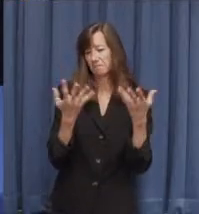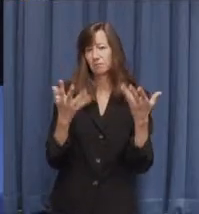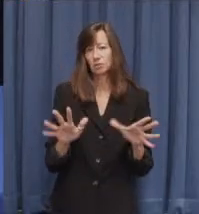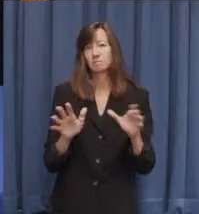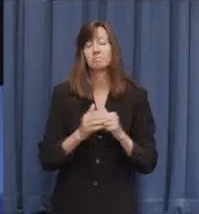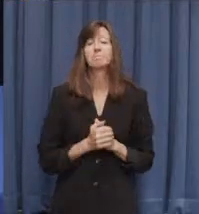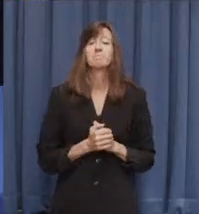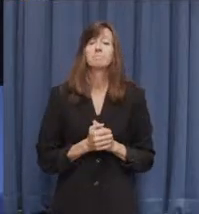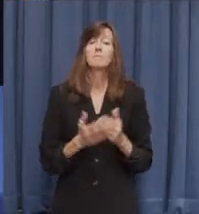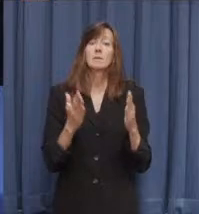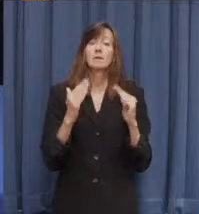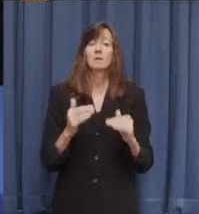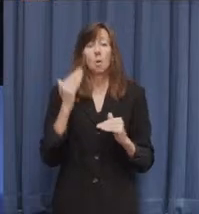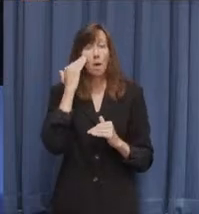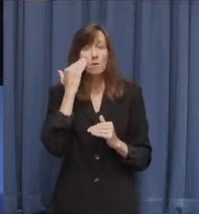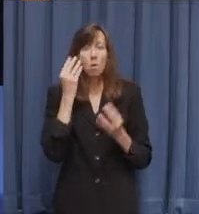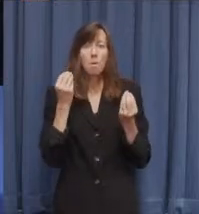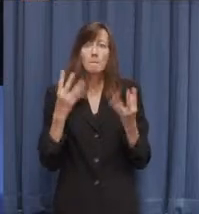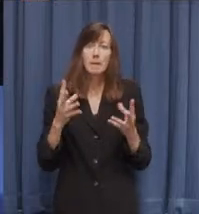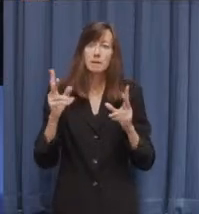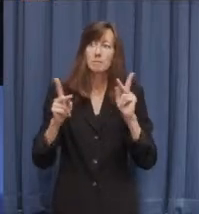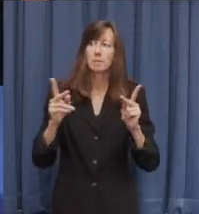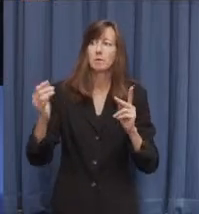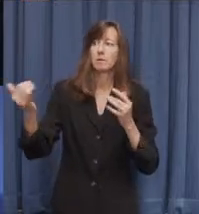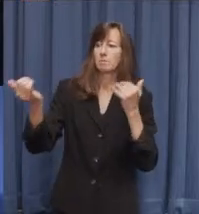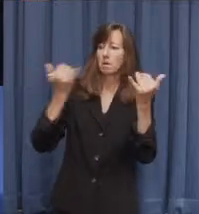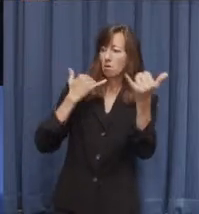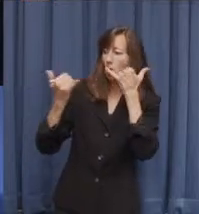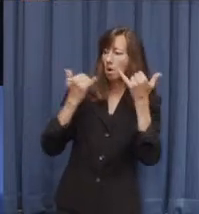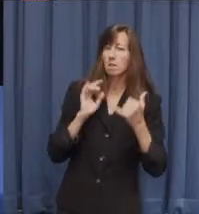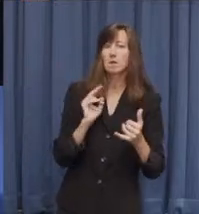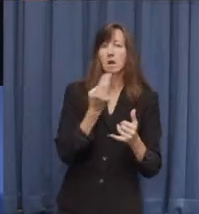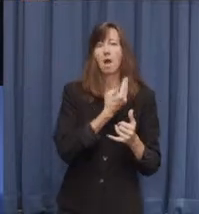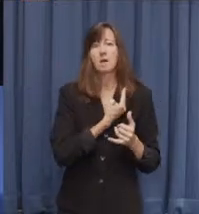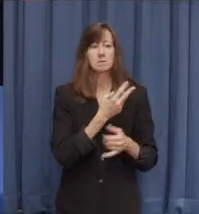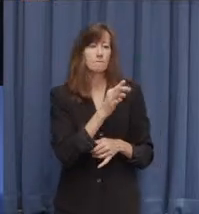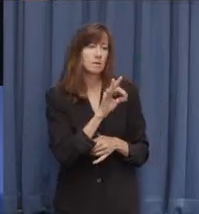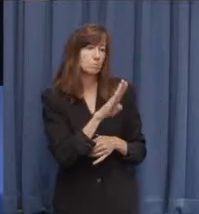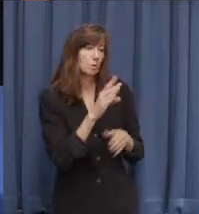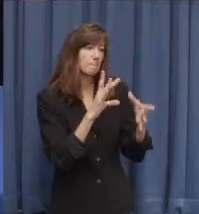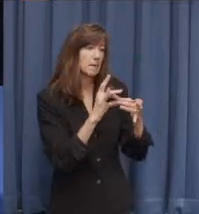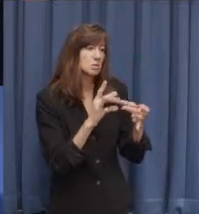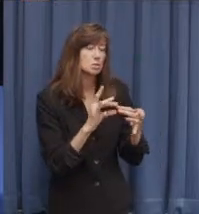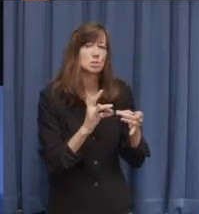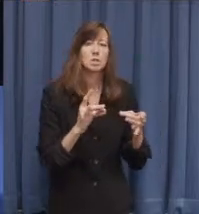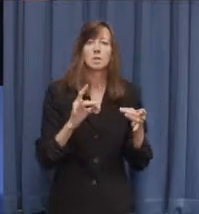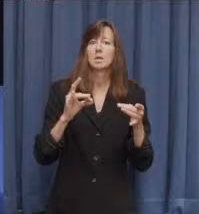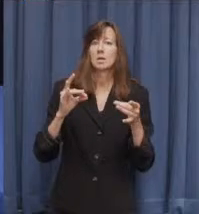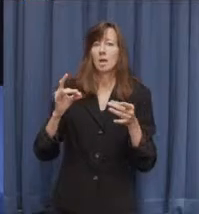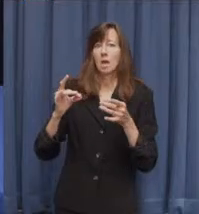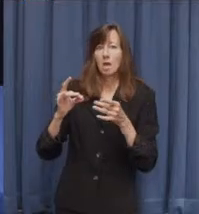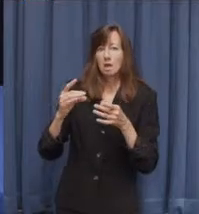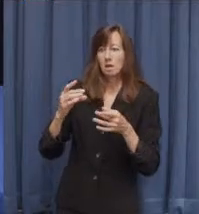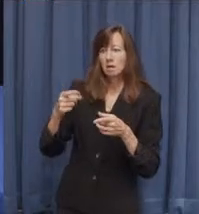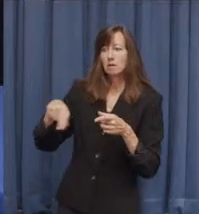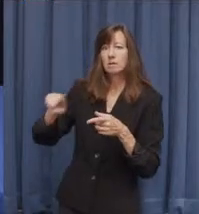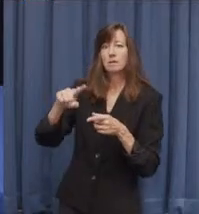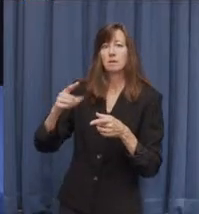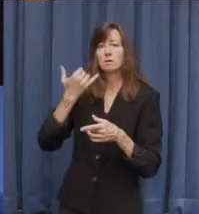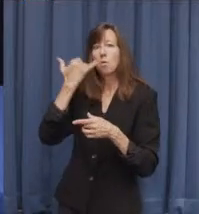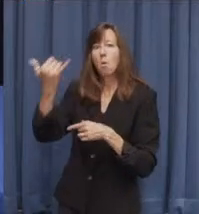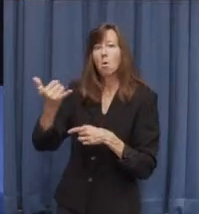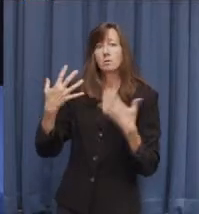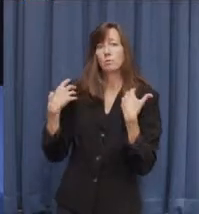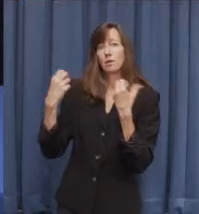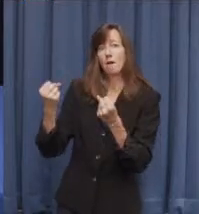to our office and Facebook messages and so on. Even calls to our Recovery Service Center asking